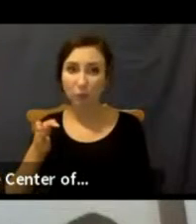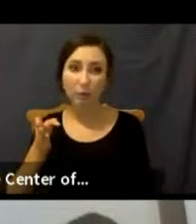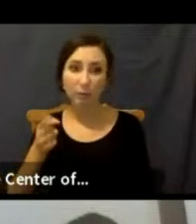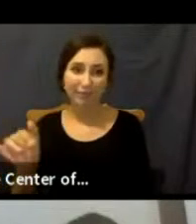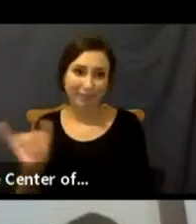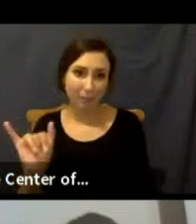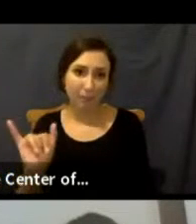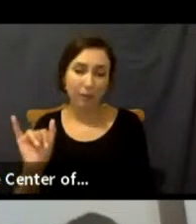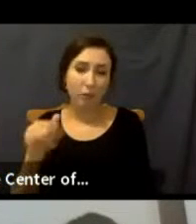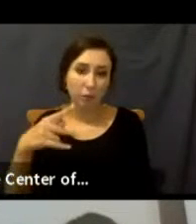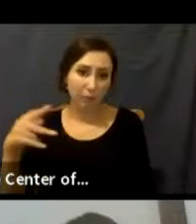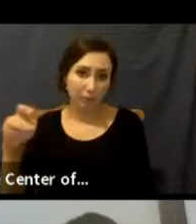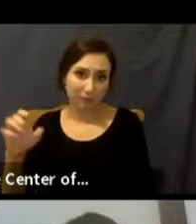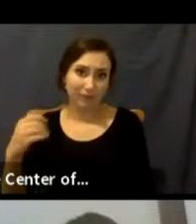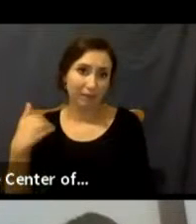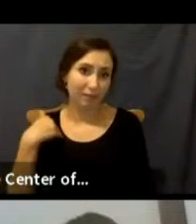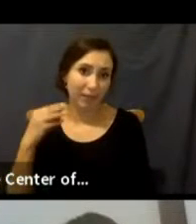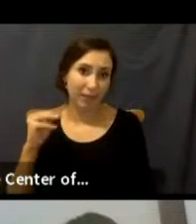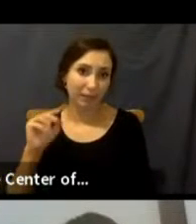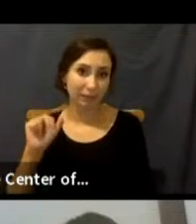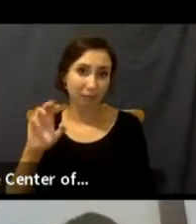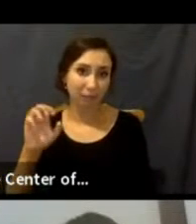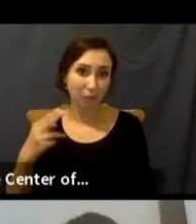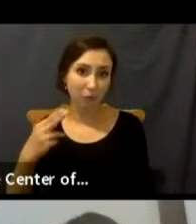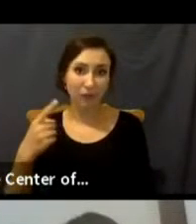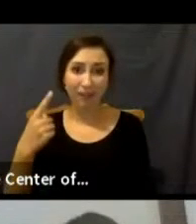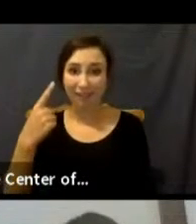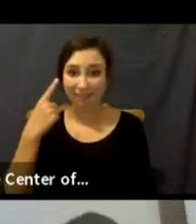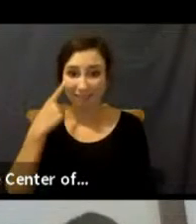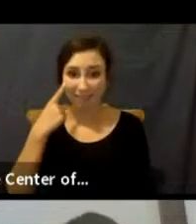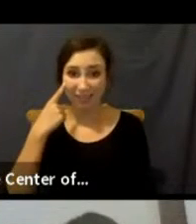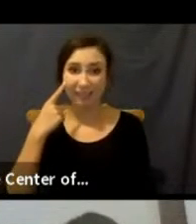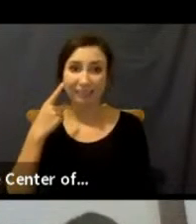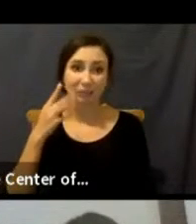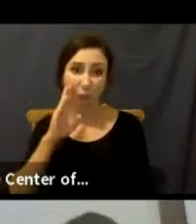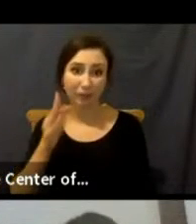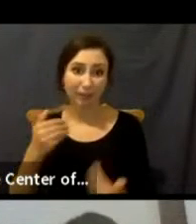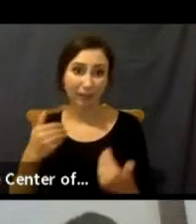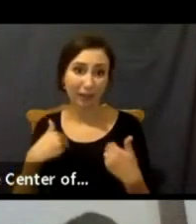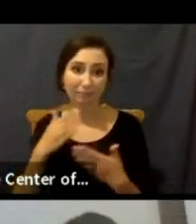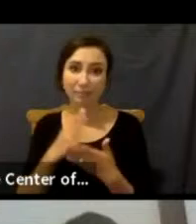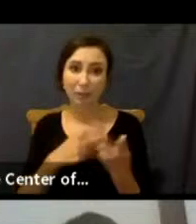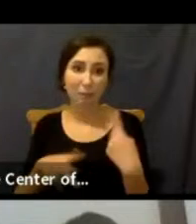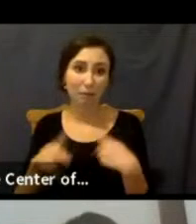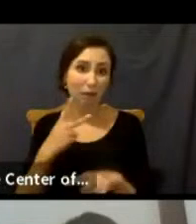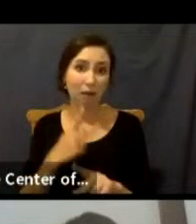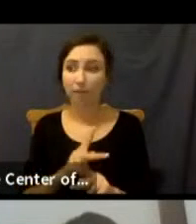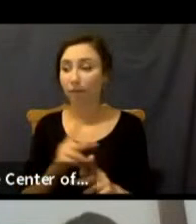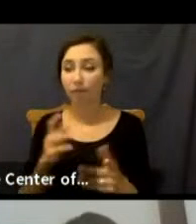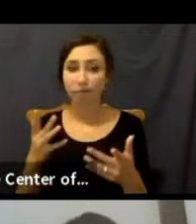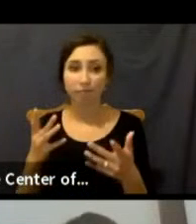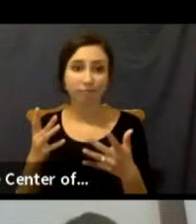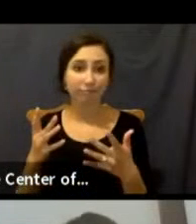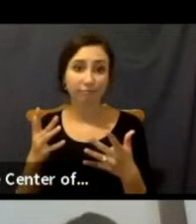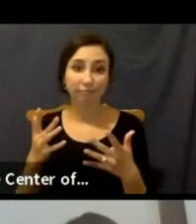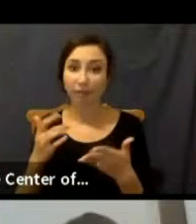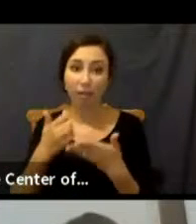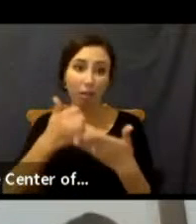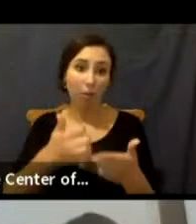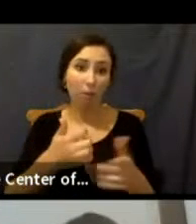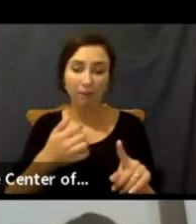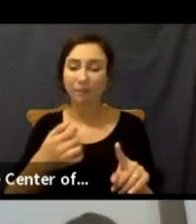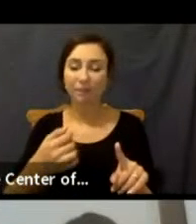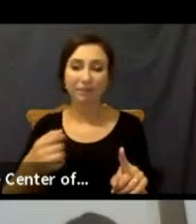So as things stand now, I think there's some relief in the pipeline. I don't know how soon that's going to arrive, but that's a little ray